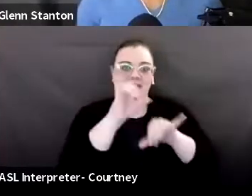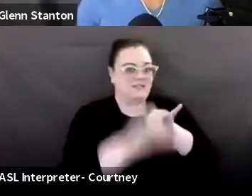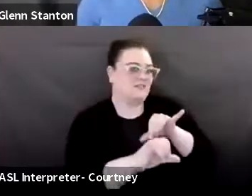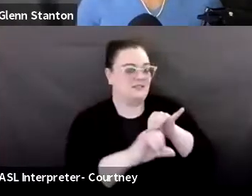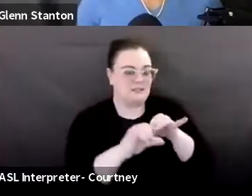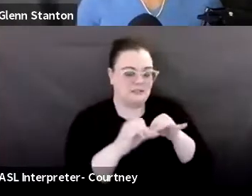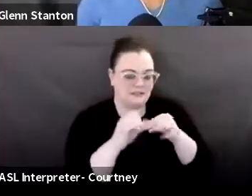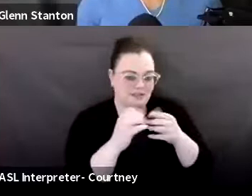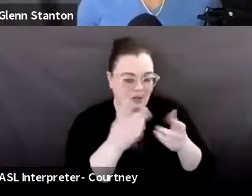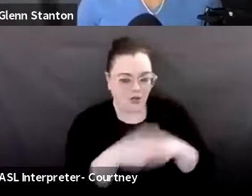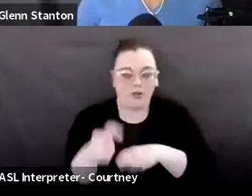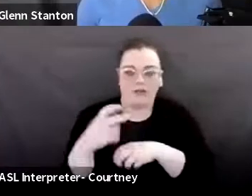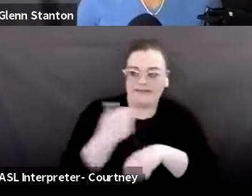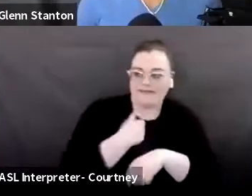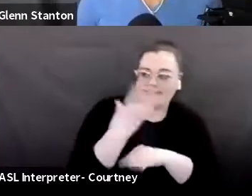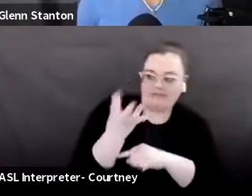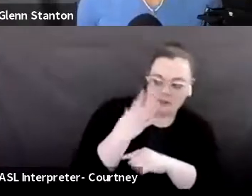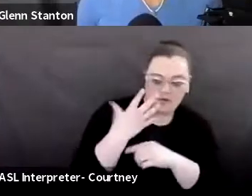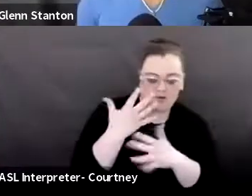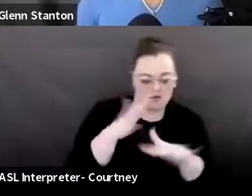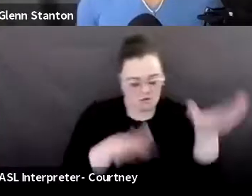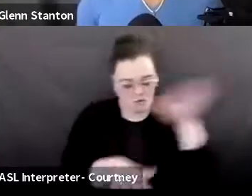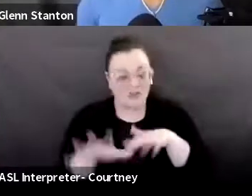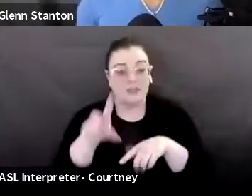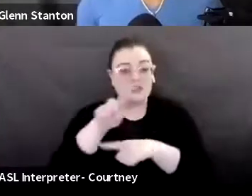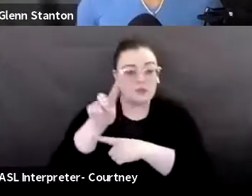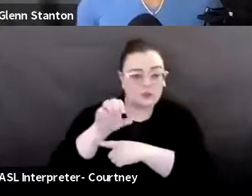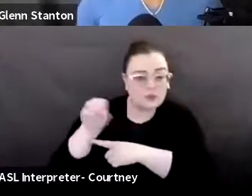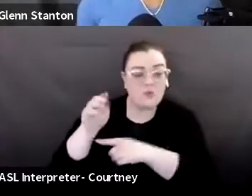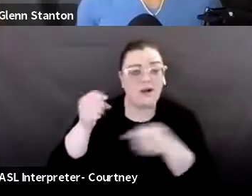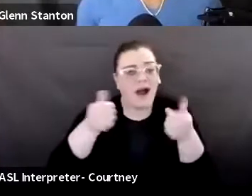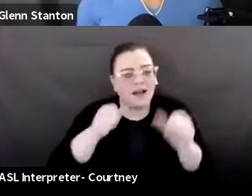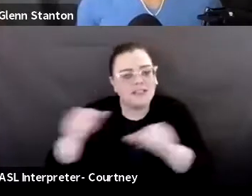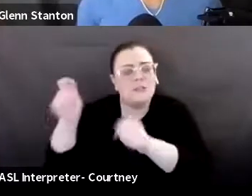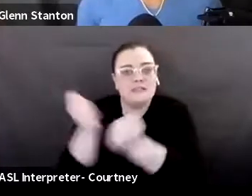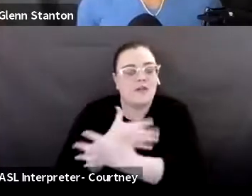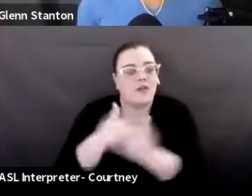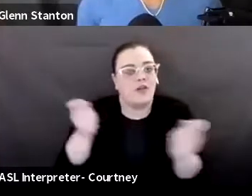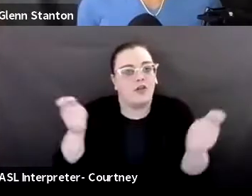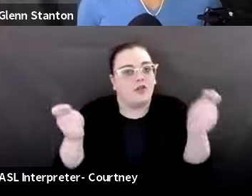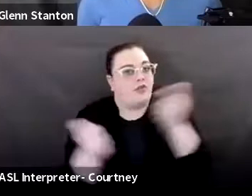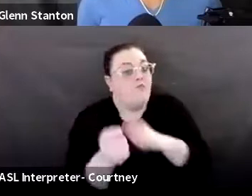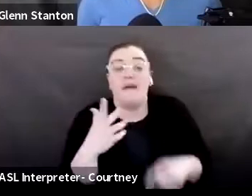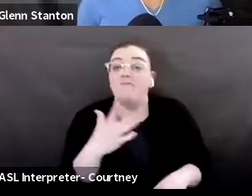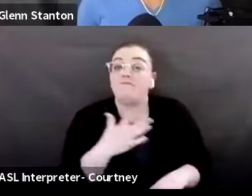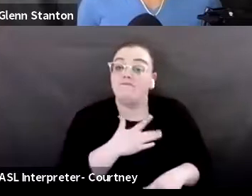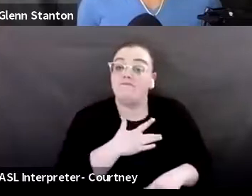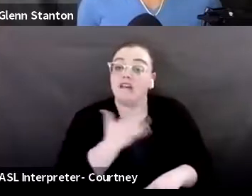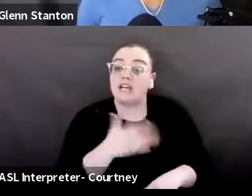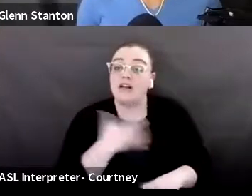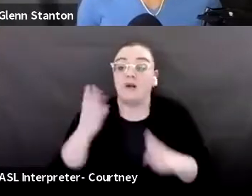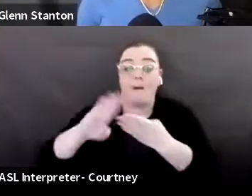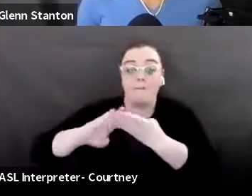do self-tapes and Zoom auditions and stuff. And I feel that the